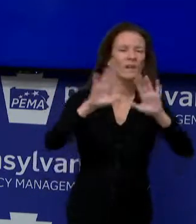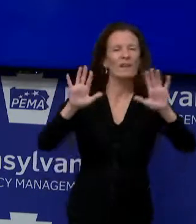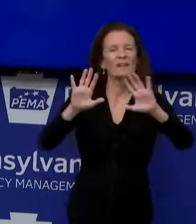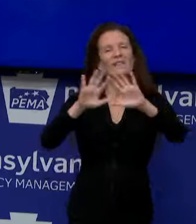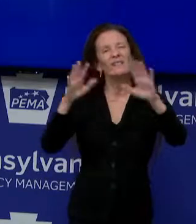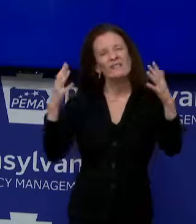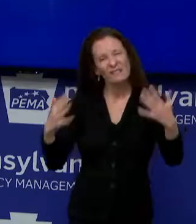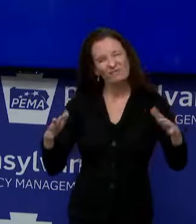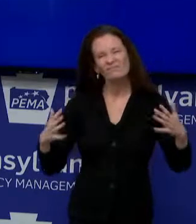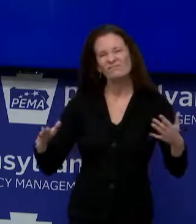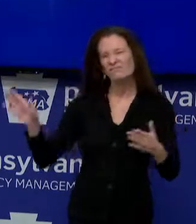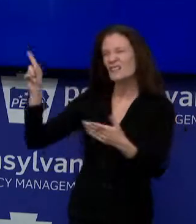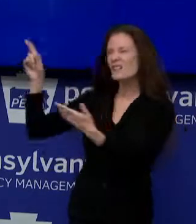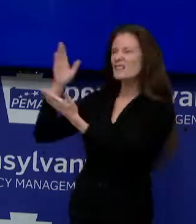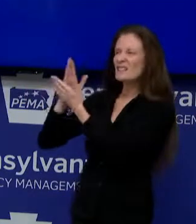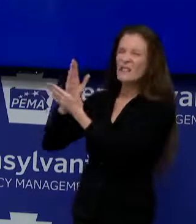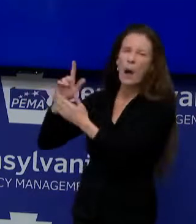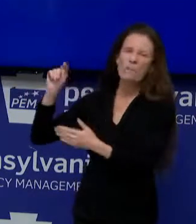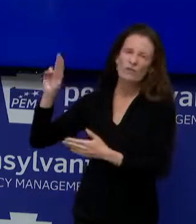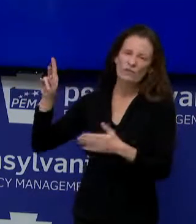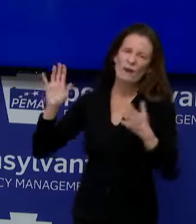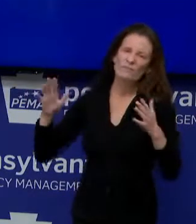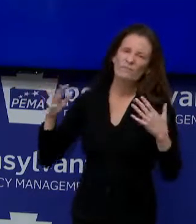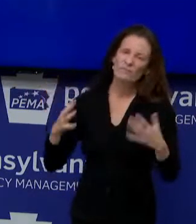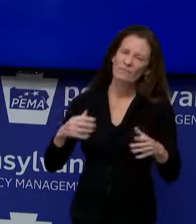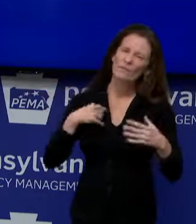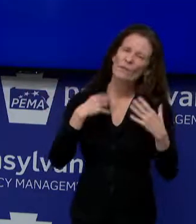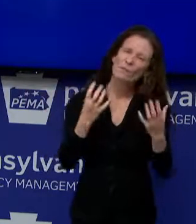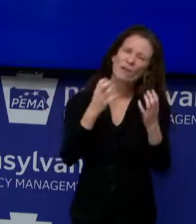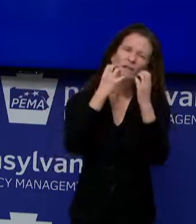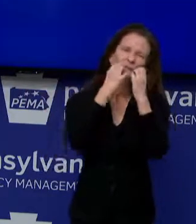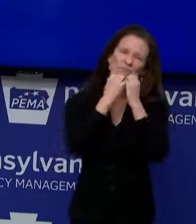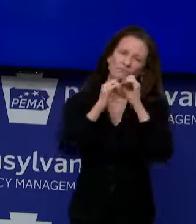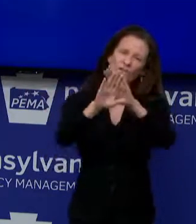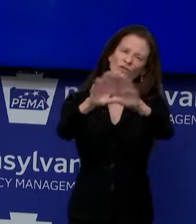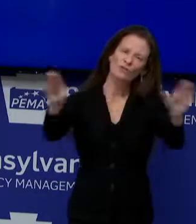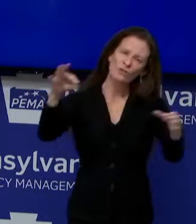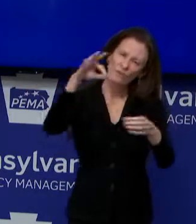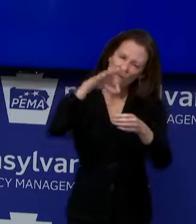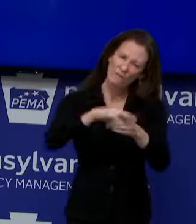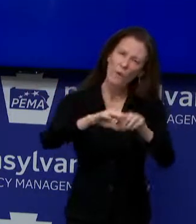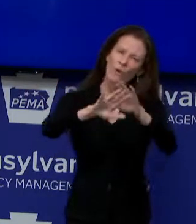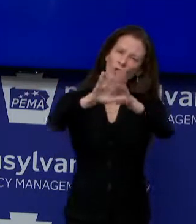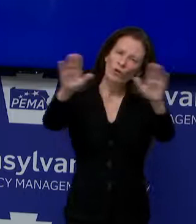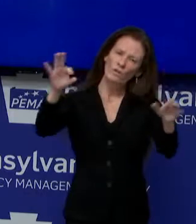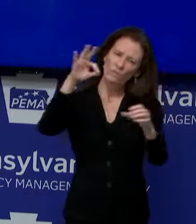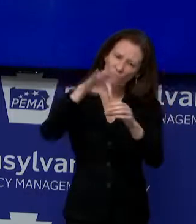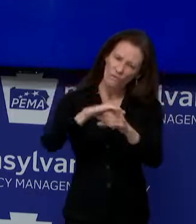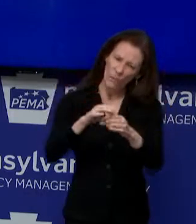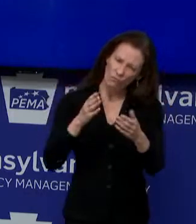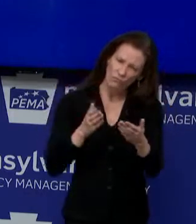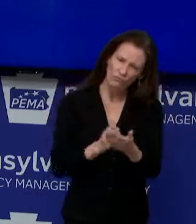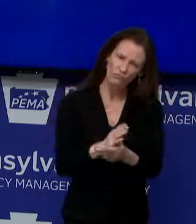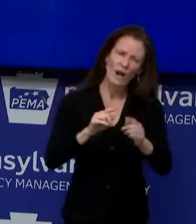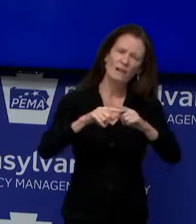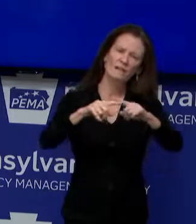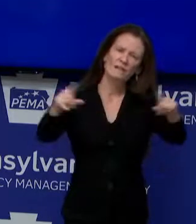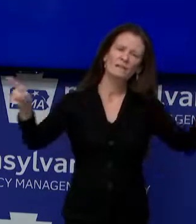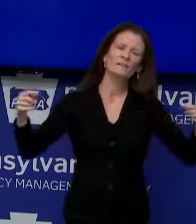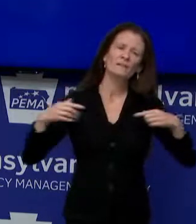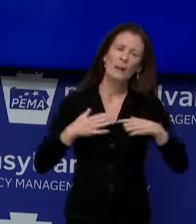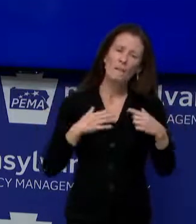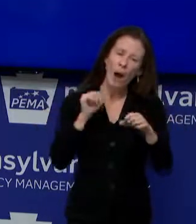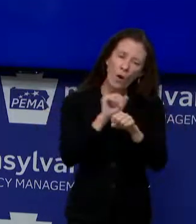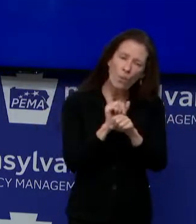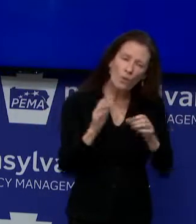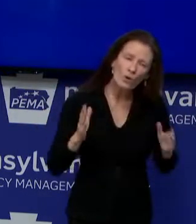to everyone who exercised their precious right to vote, and thank you again to all our election officials and poll workers for tirelessly carrying